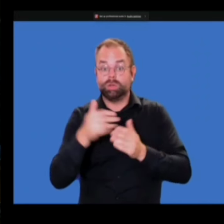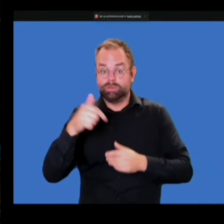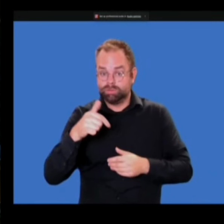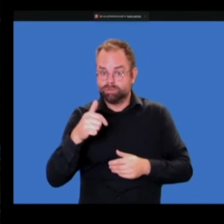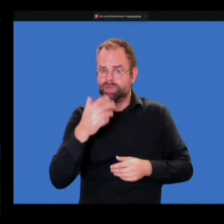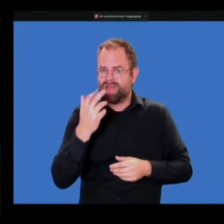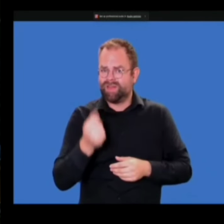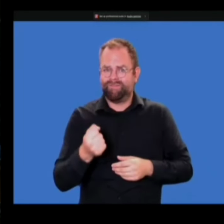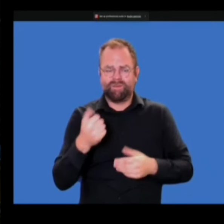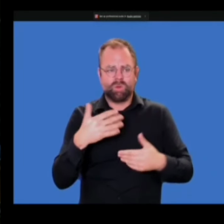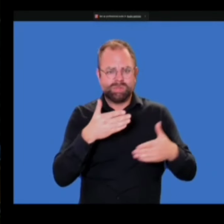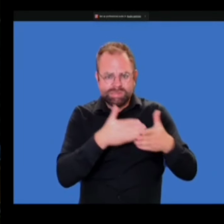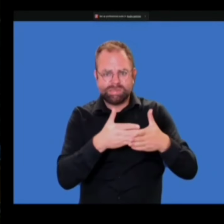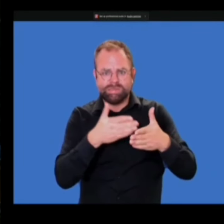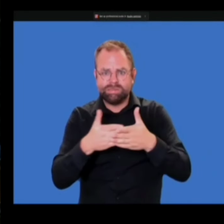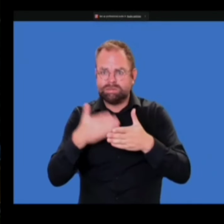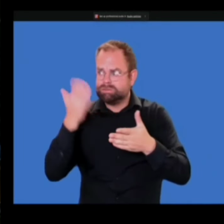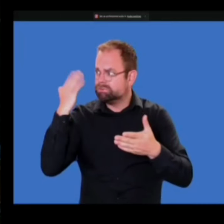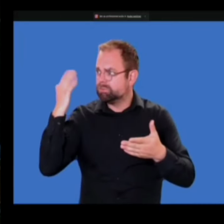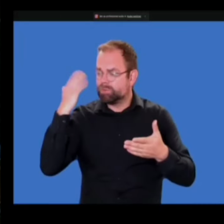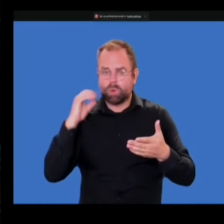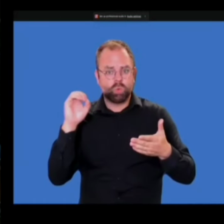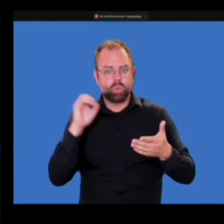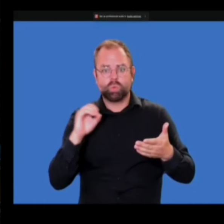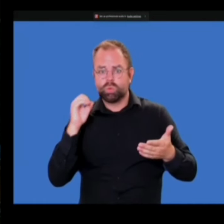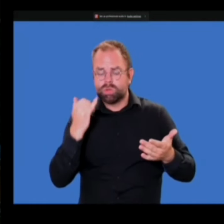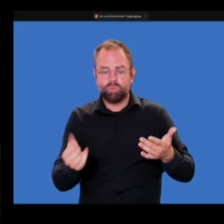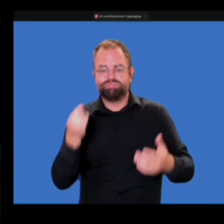change. These threats know